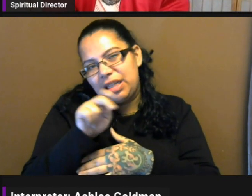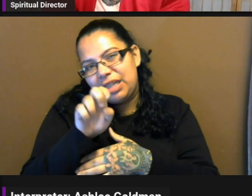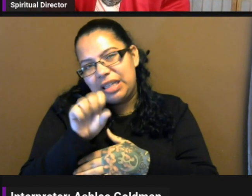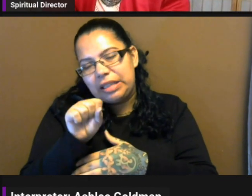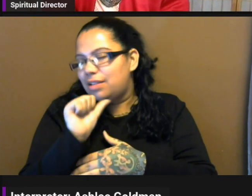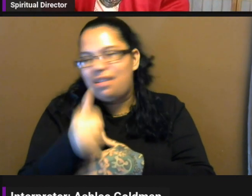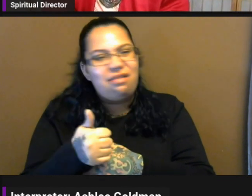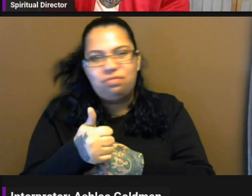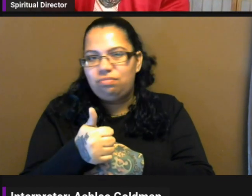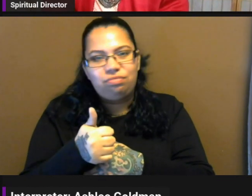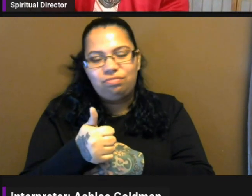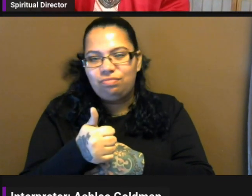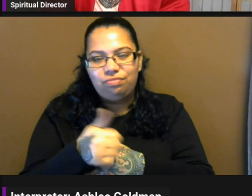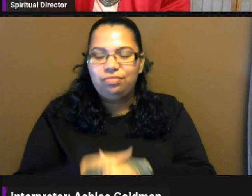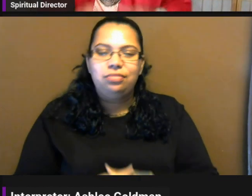meekness.